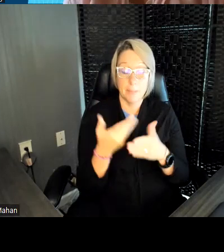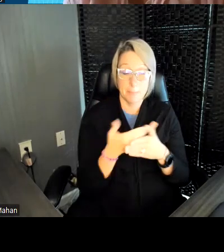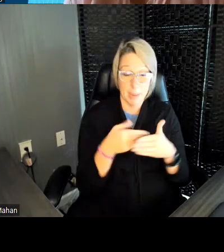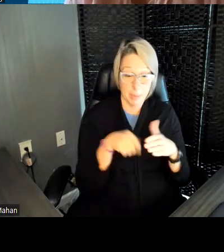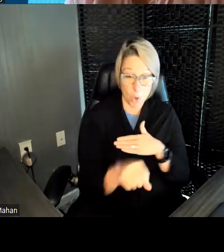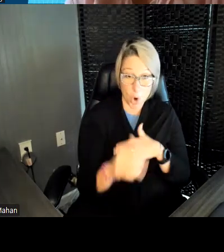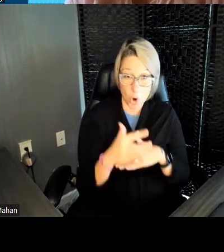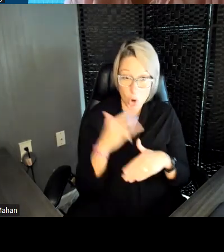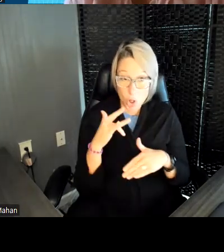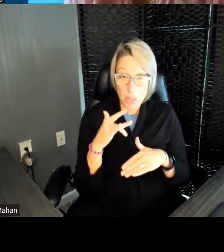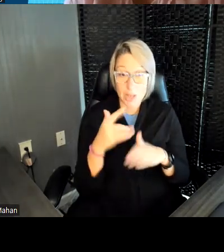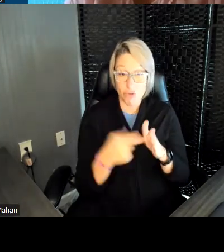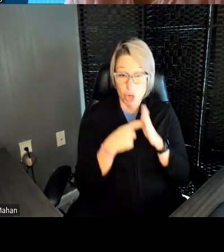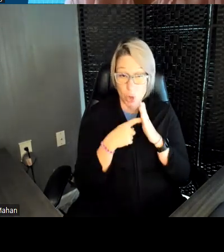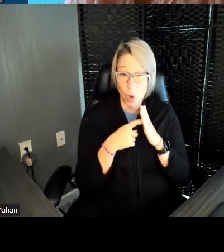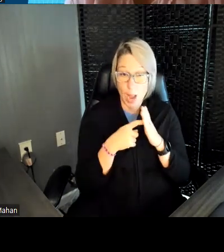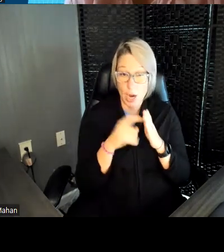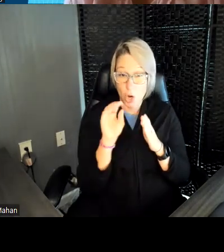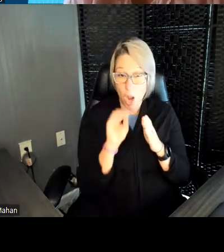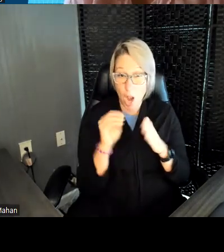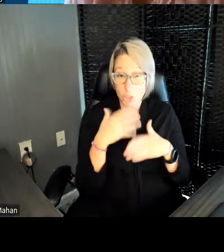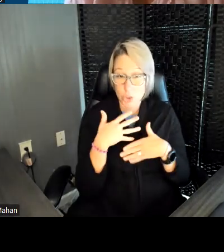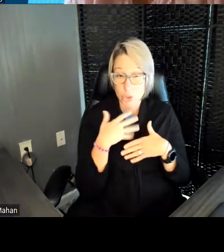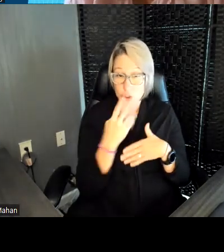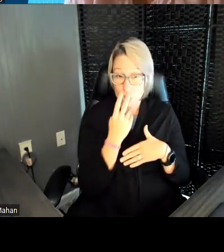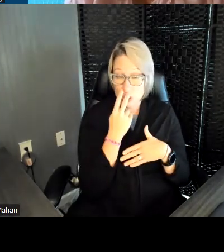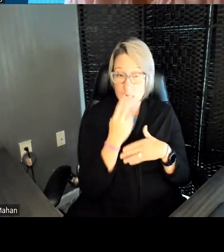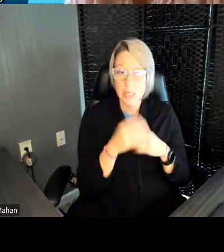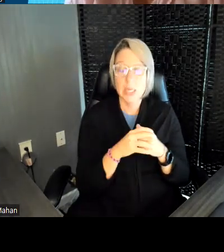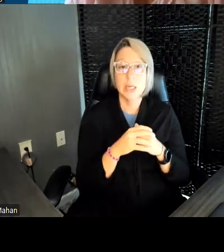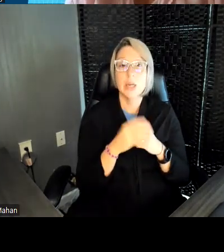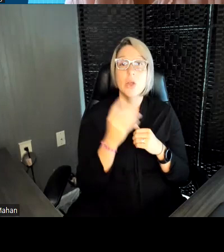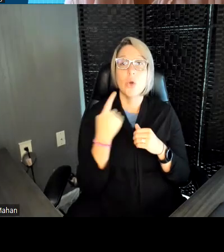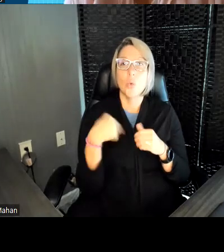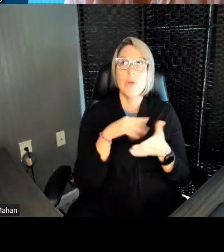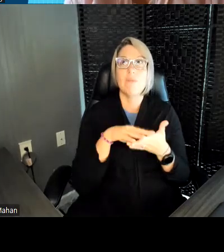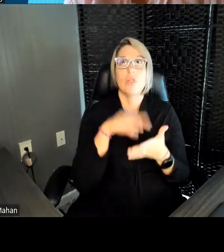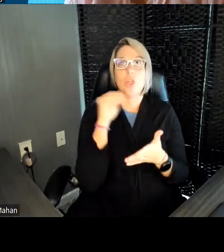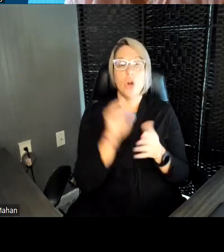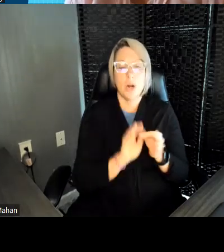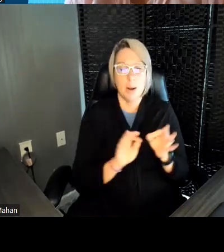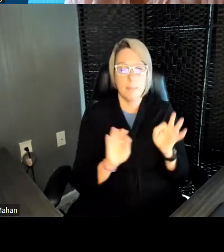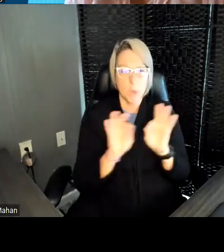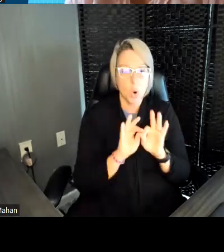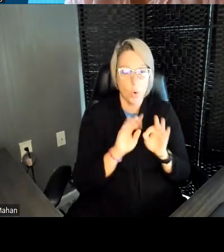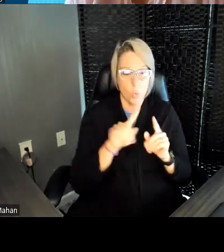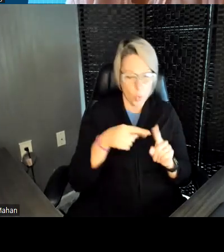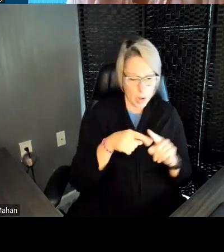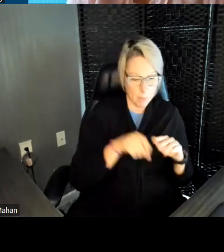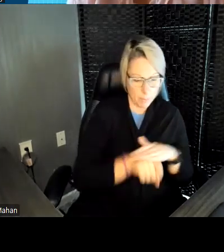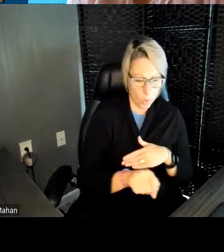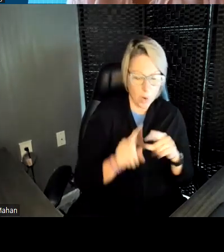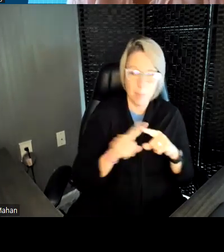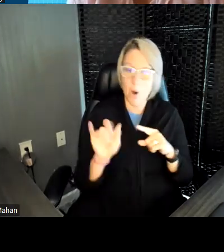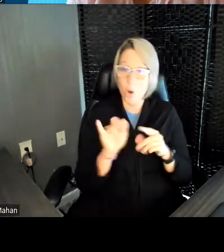learned over time that it matters when you were born, but it really matters how much you weigh. So we worry the most about